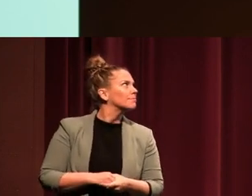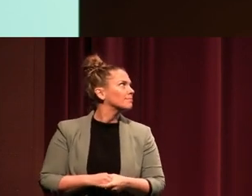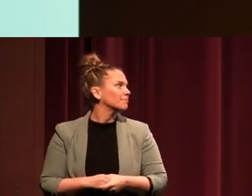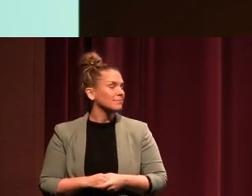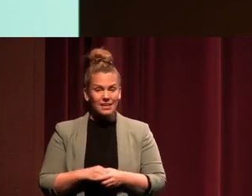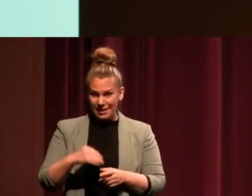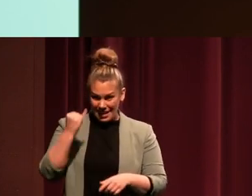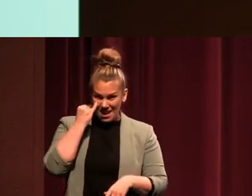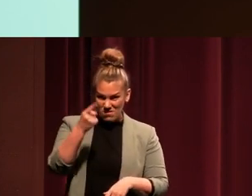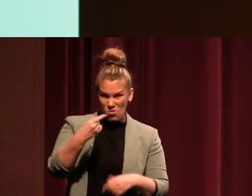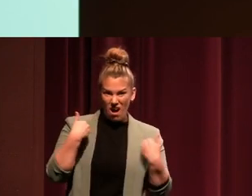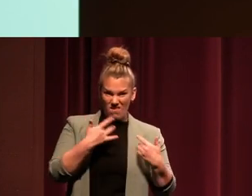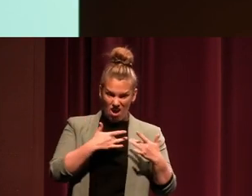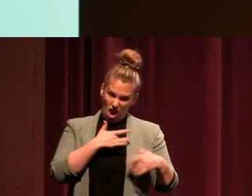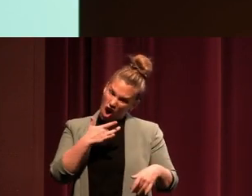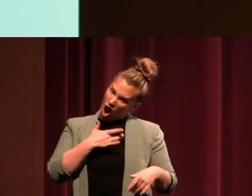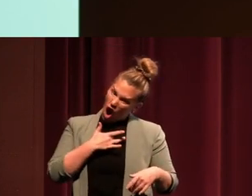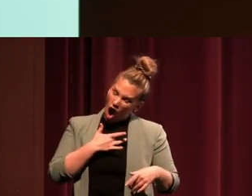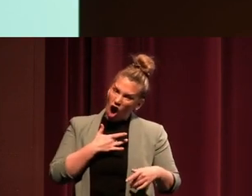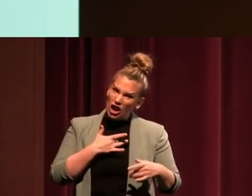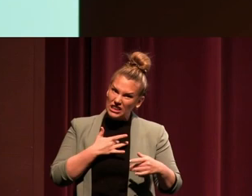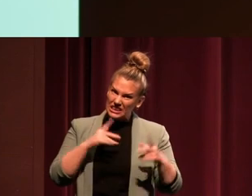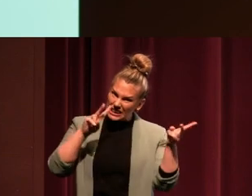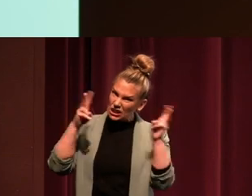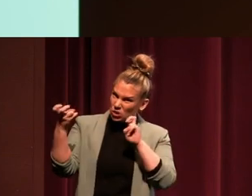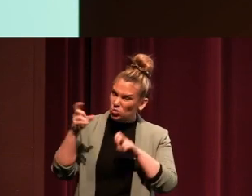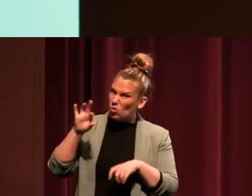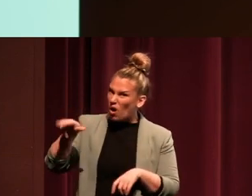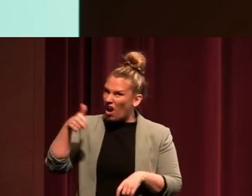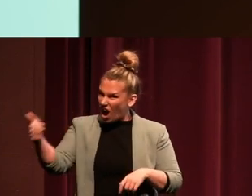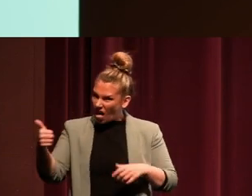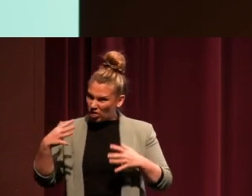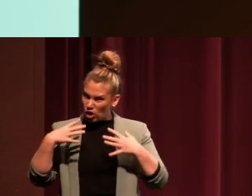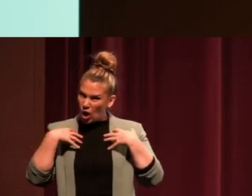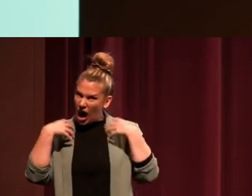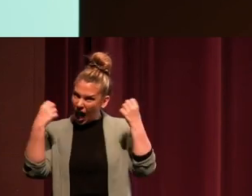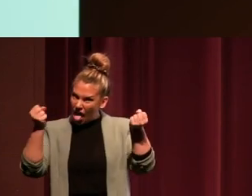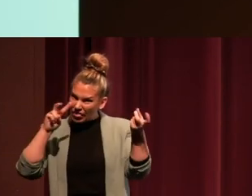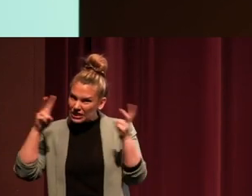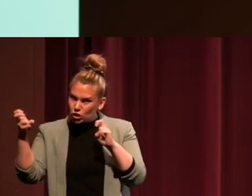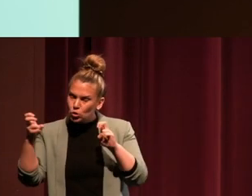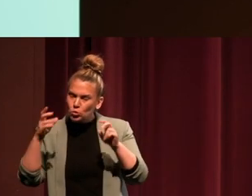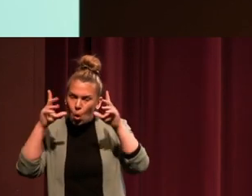If you have a heart condition, some other existing health condition, close your eyes.